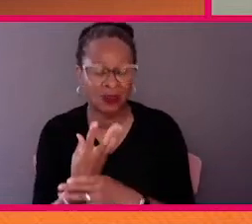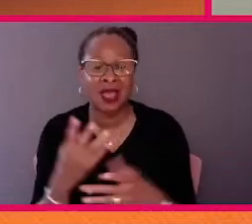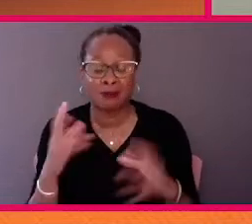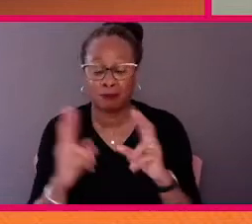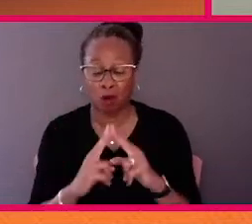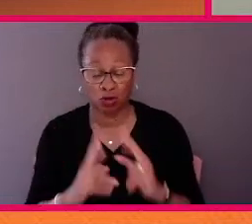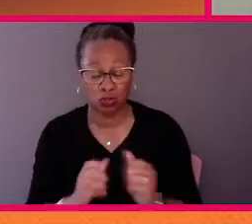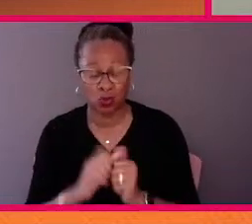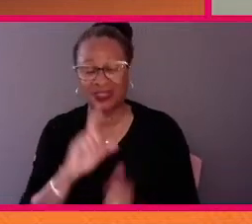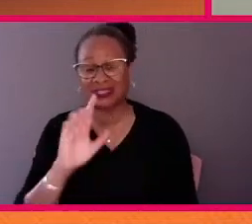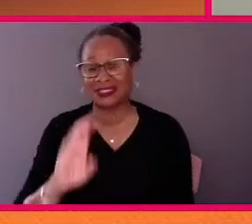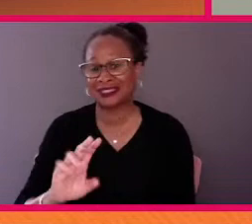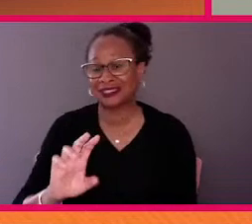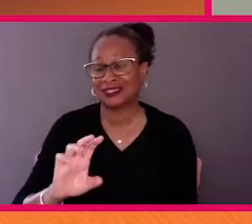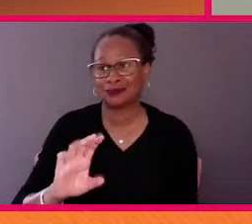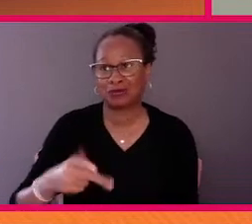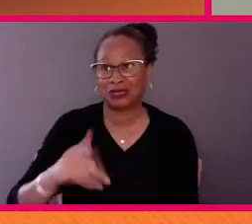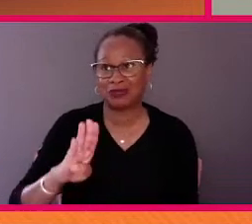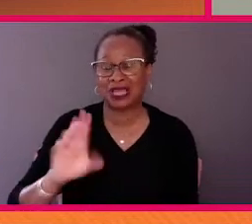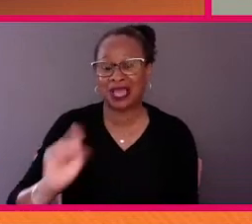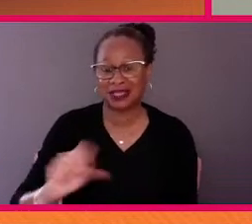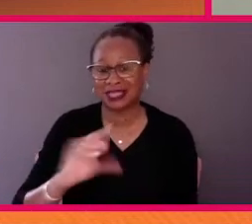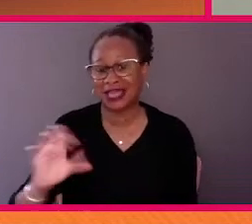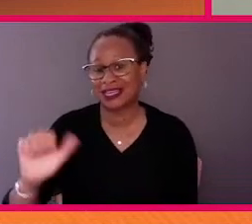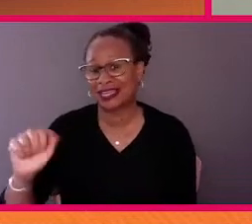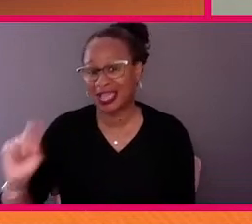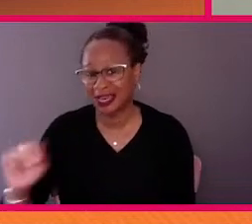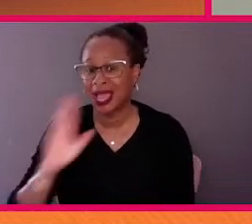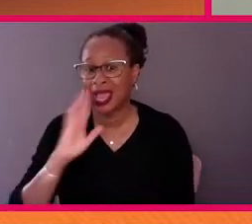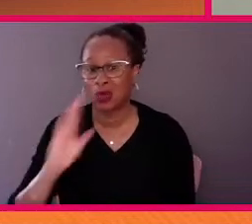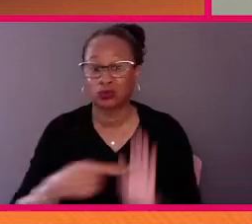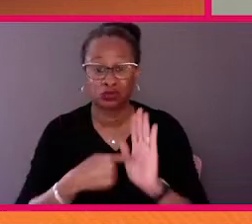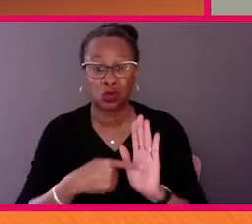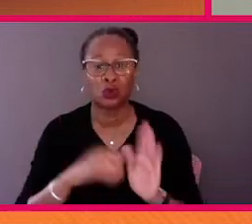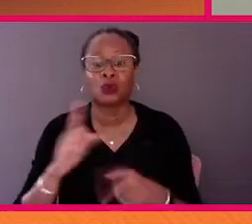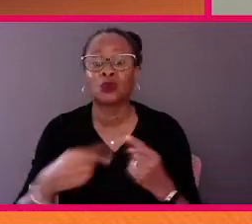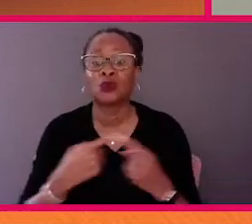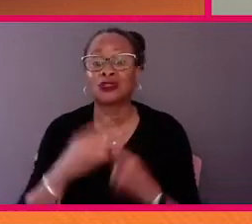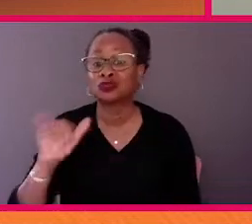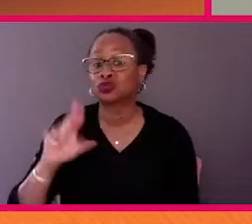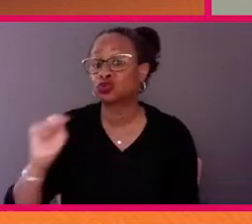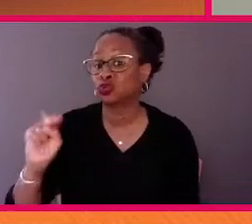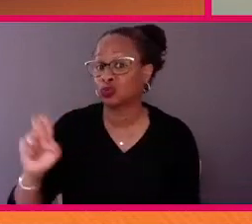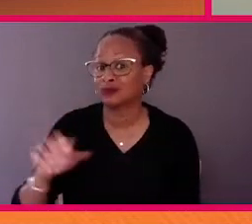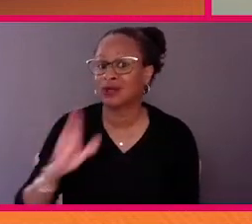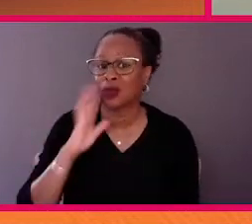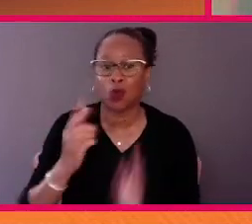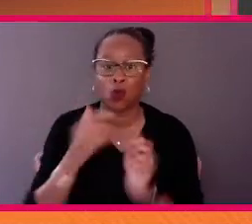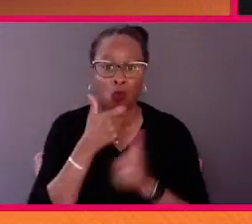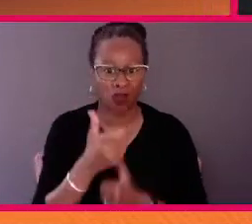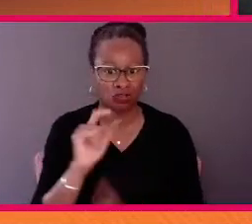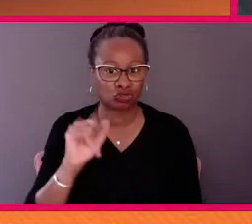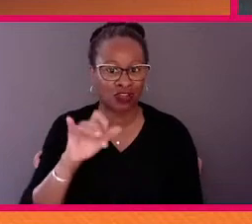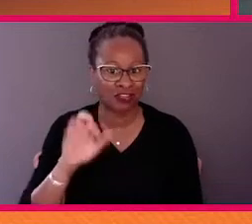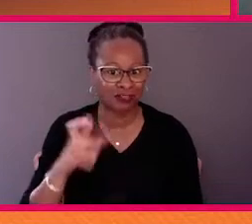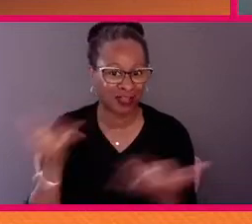have its debut in June. Congrats on that. Now let's watch a trailer from Here Hopefully.